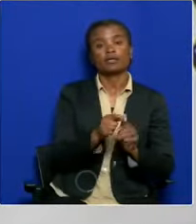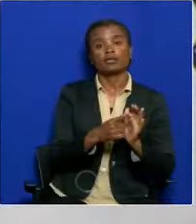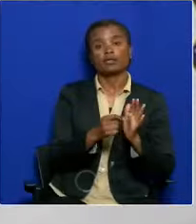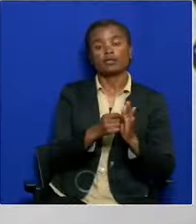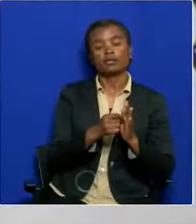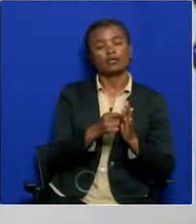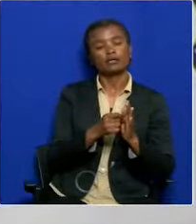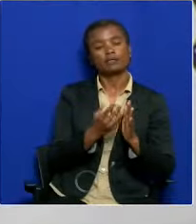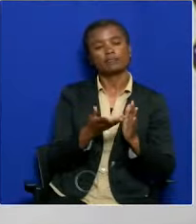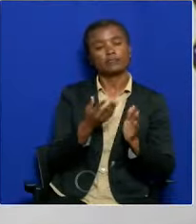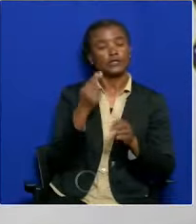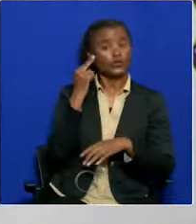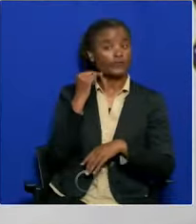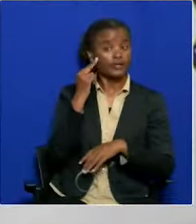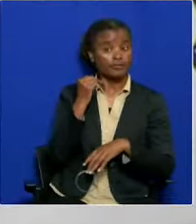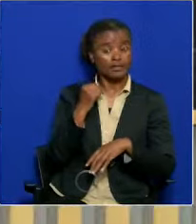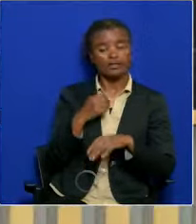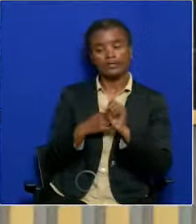Yes. Yes.